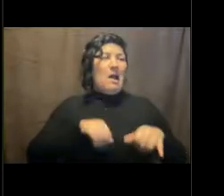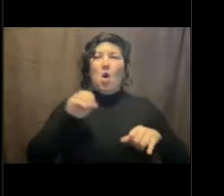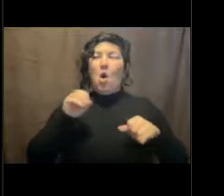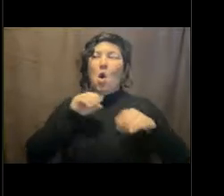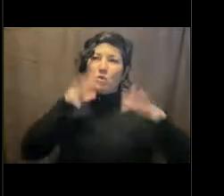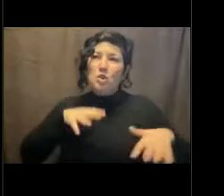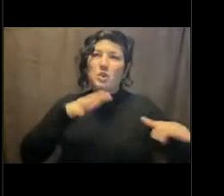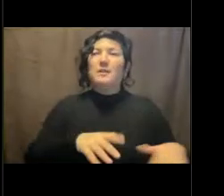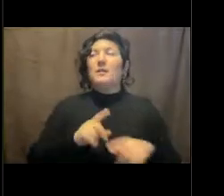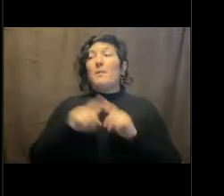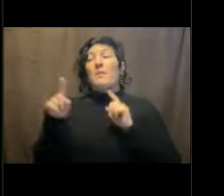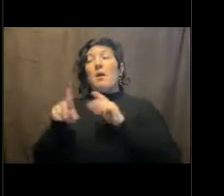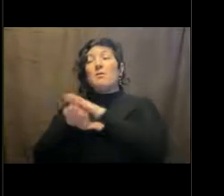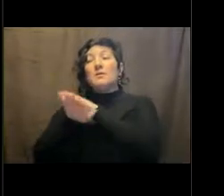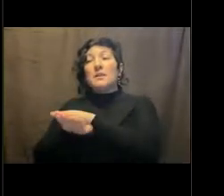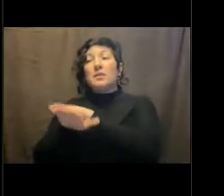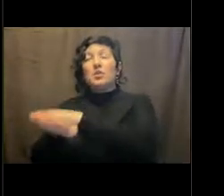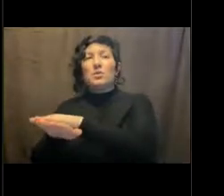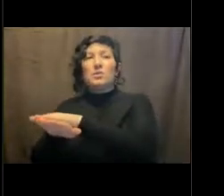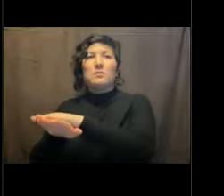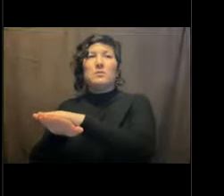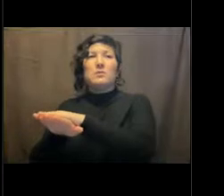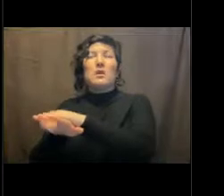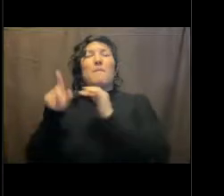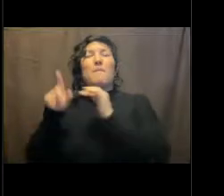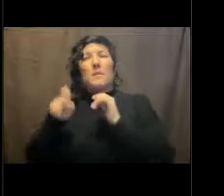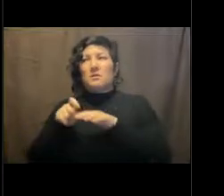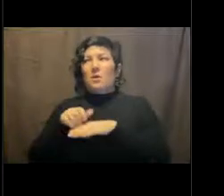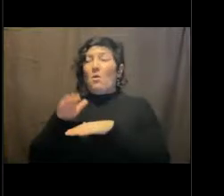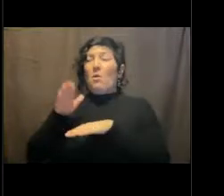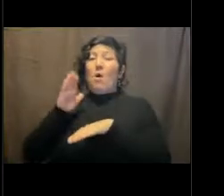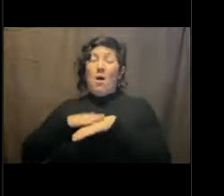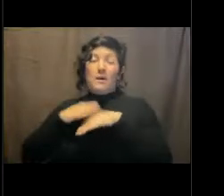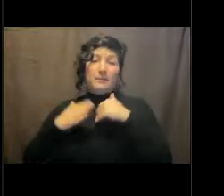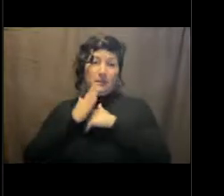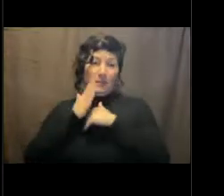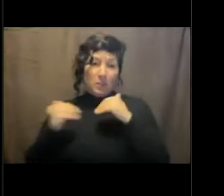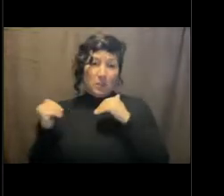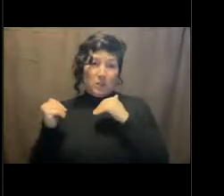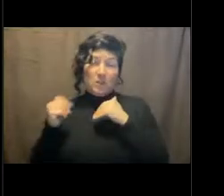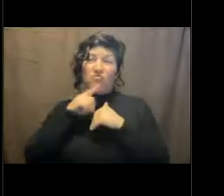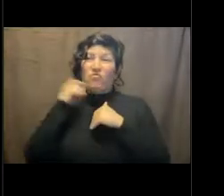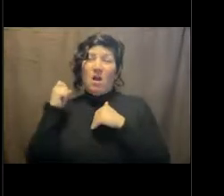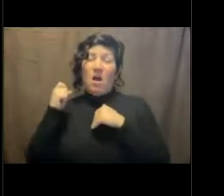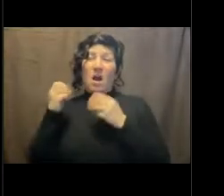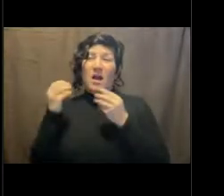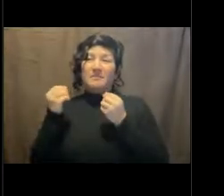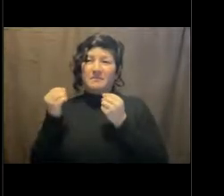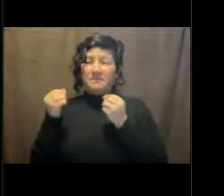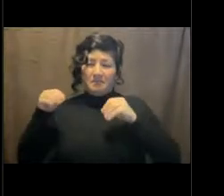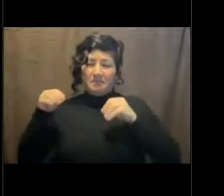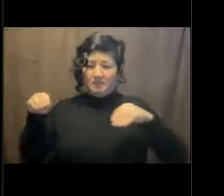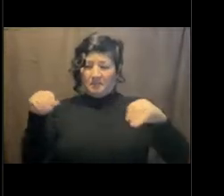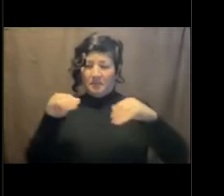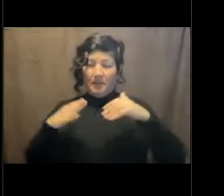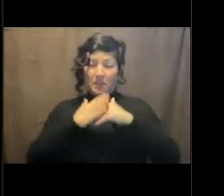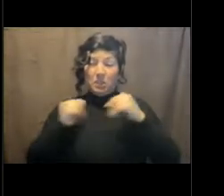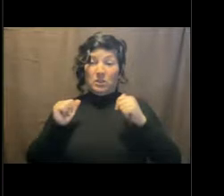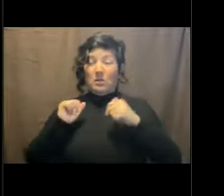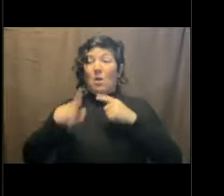turtles have to lay their eggs on dry land, or what we call nesting beaches, so to these dry sandy beaches. And once those eggs are put in place, they're